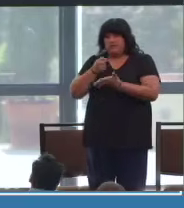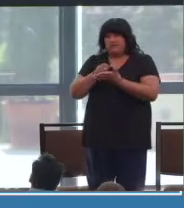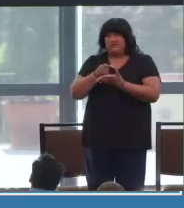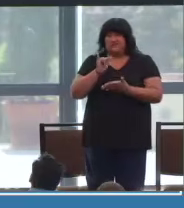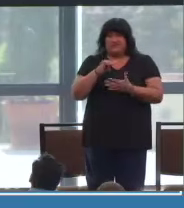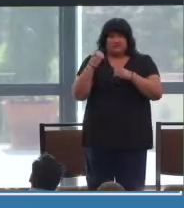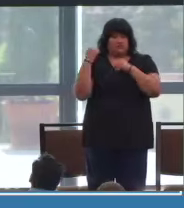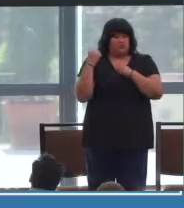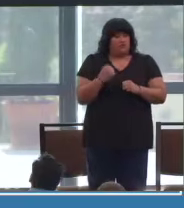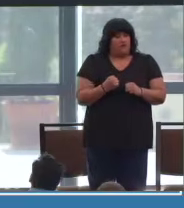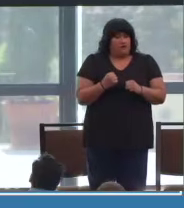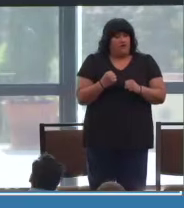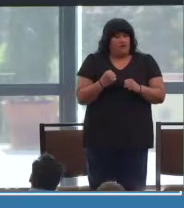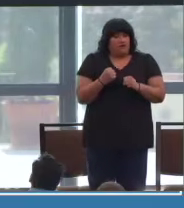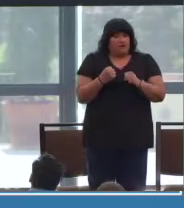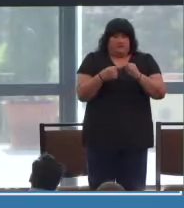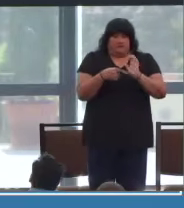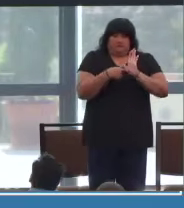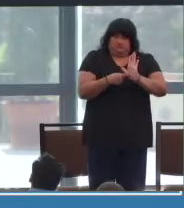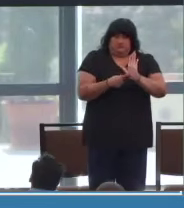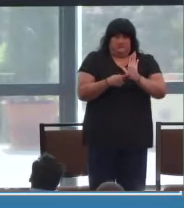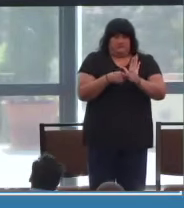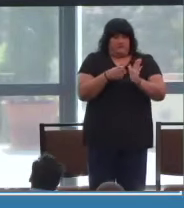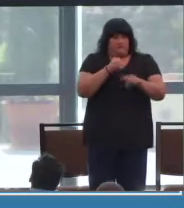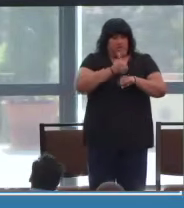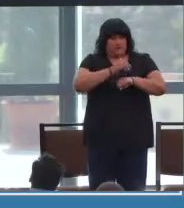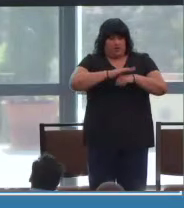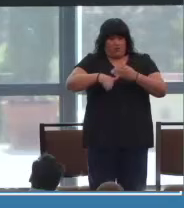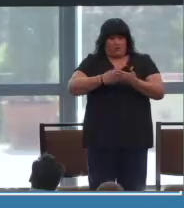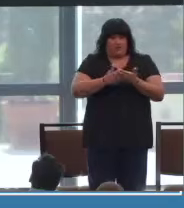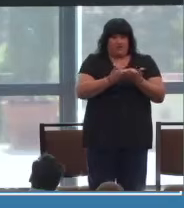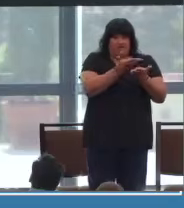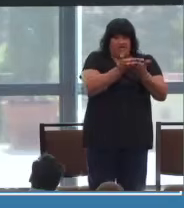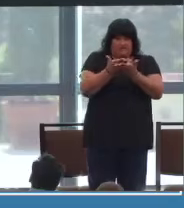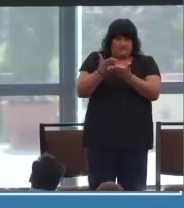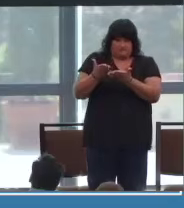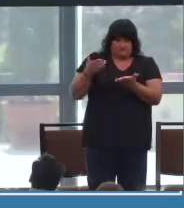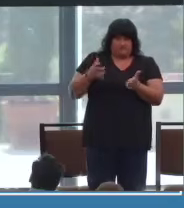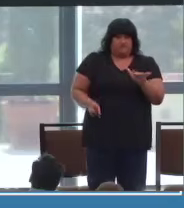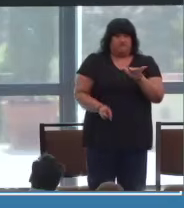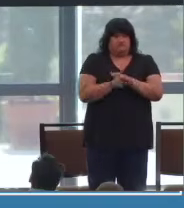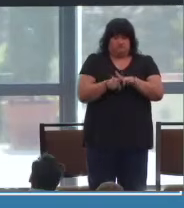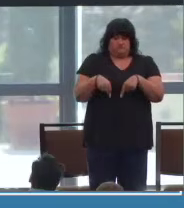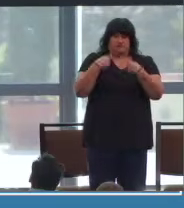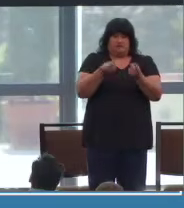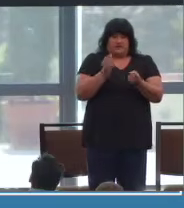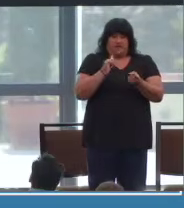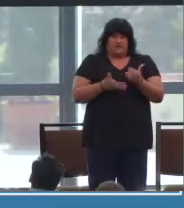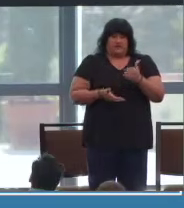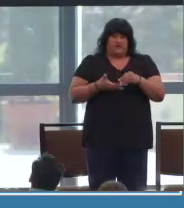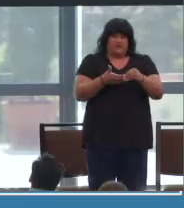relatively strong, indication, again, based on all the evidence that we have that can really increase risk of blood